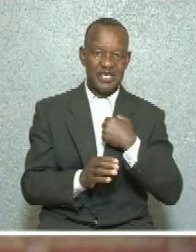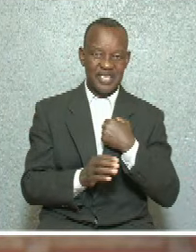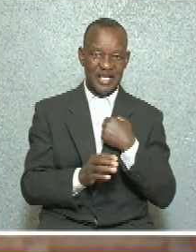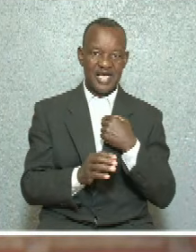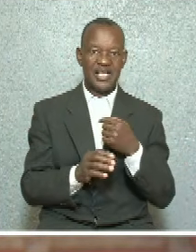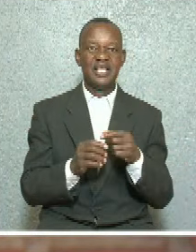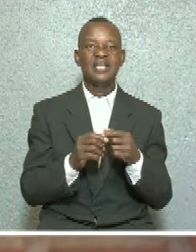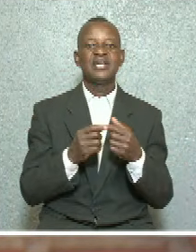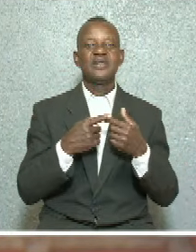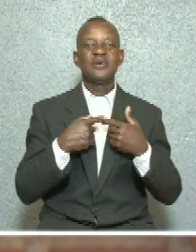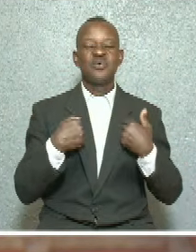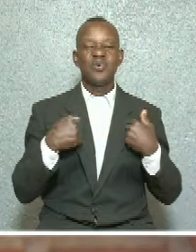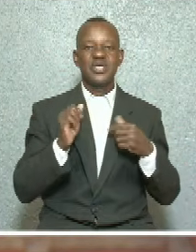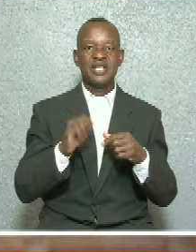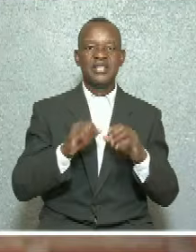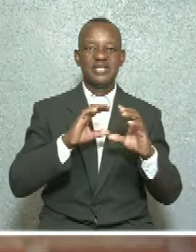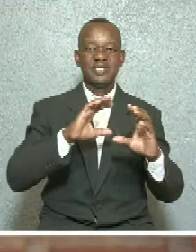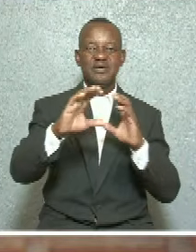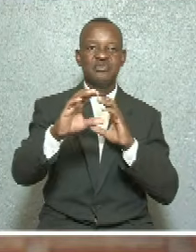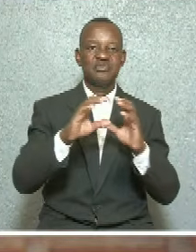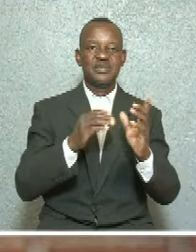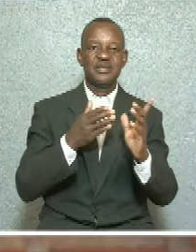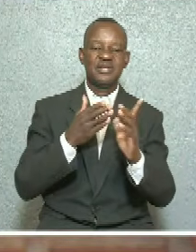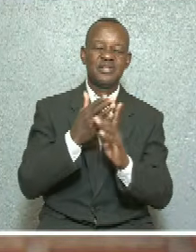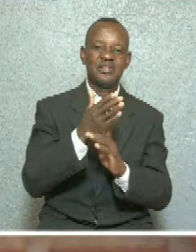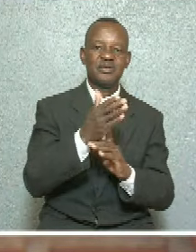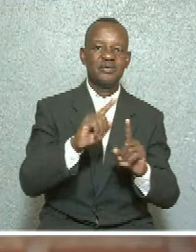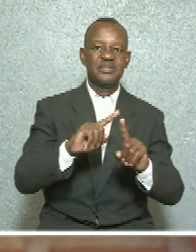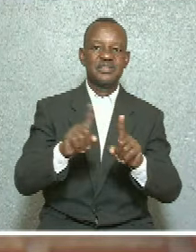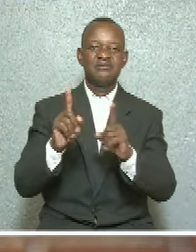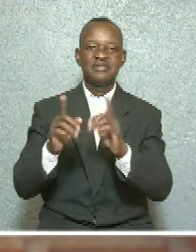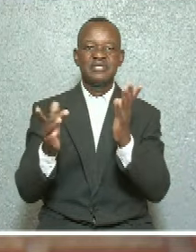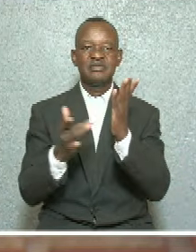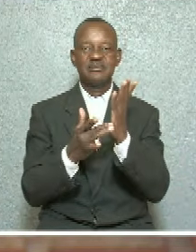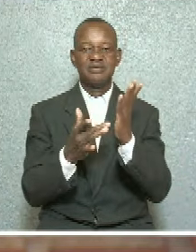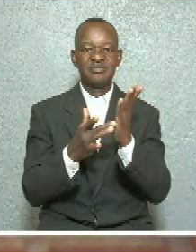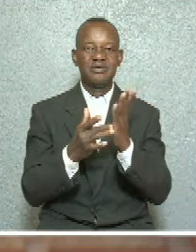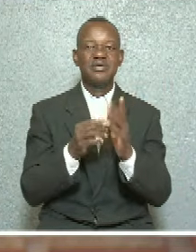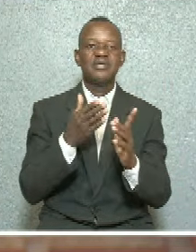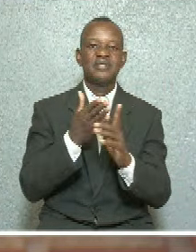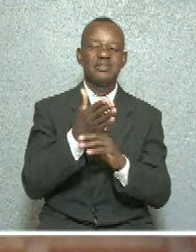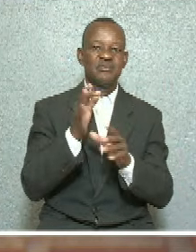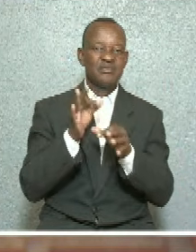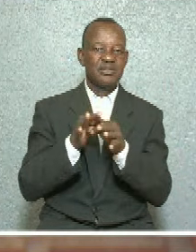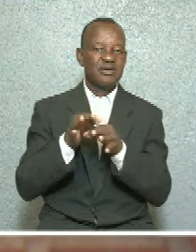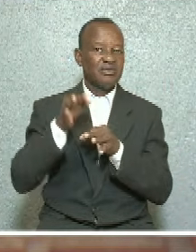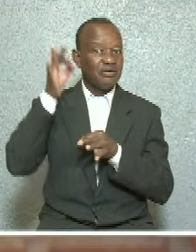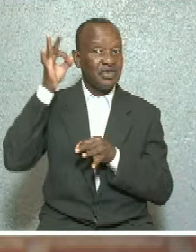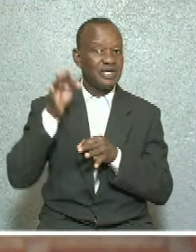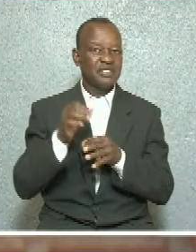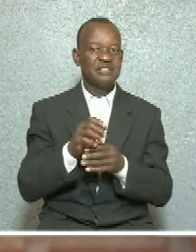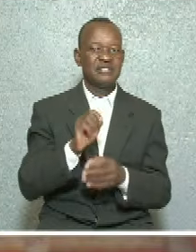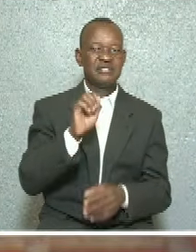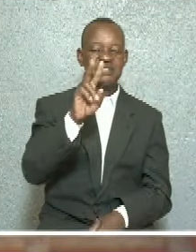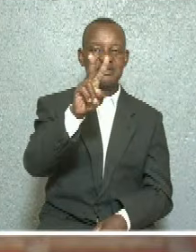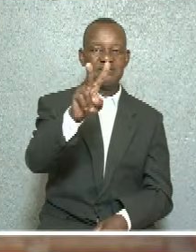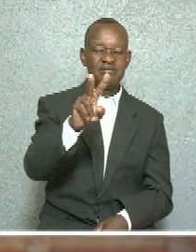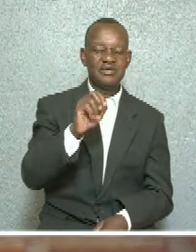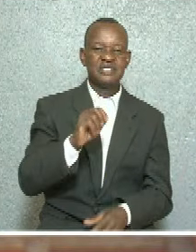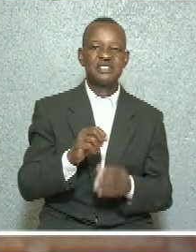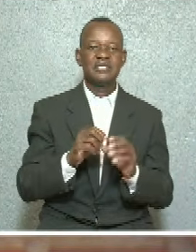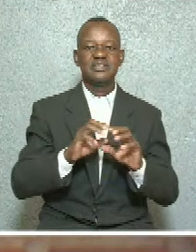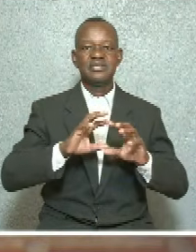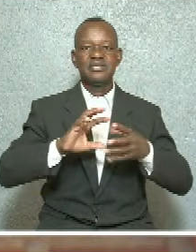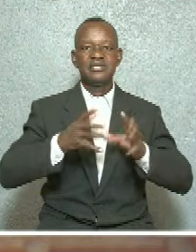through different technologies, whether on the radio, on television, through newspapers, or even